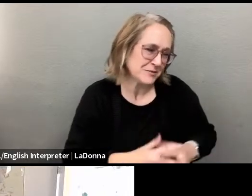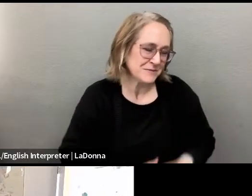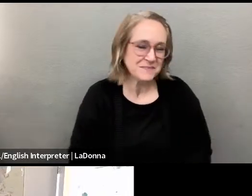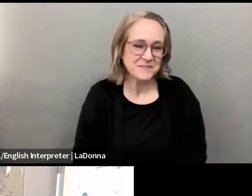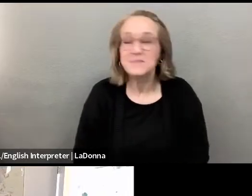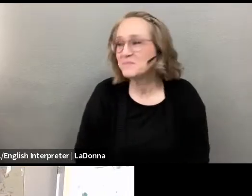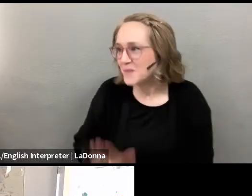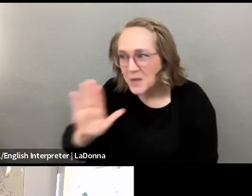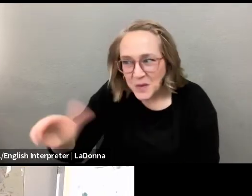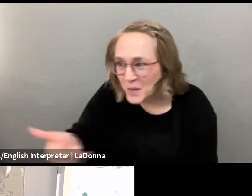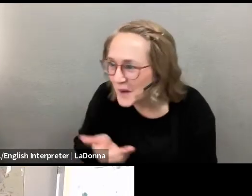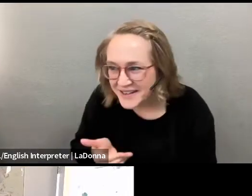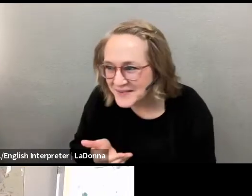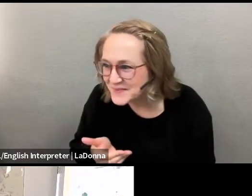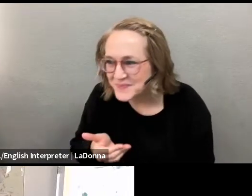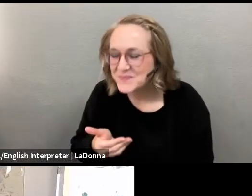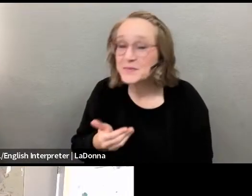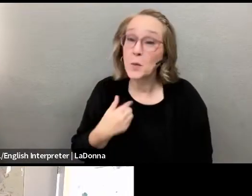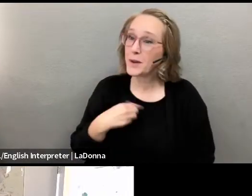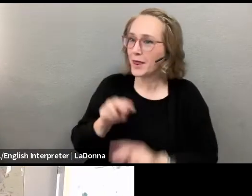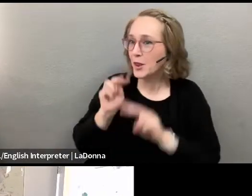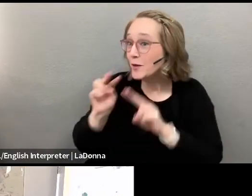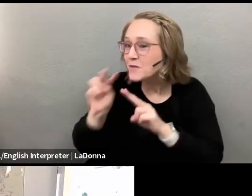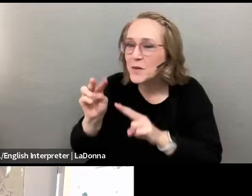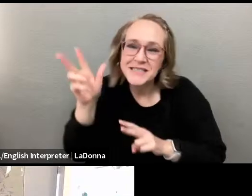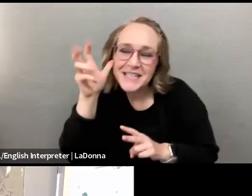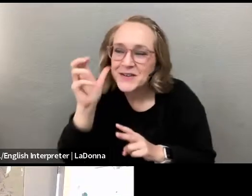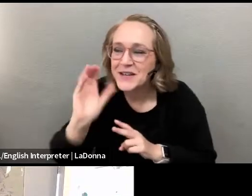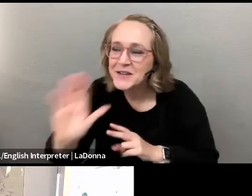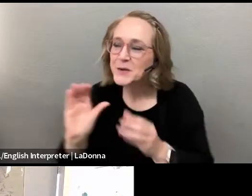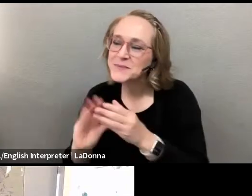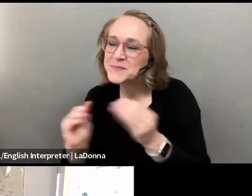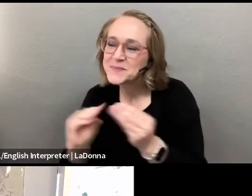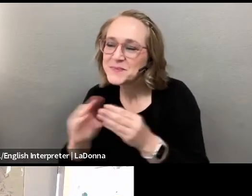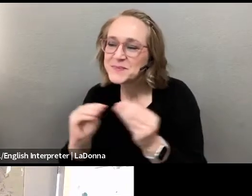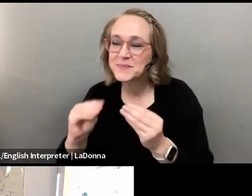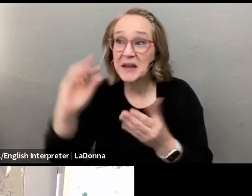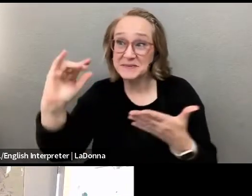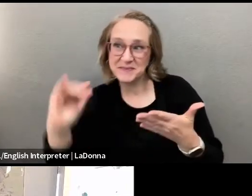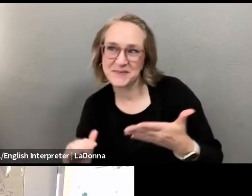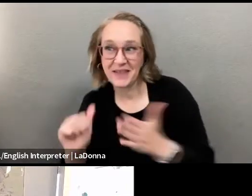You're welcome. You're welcome. We look forward to hearing the numbers and all of the details.